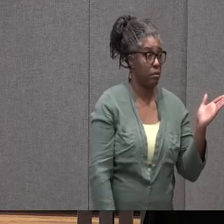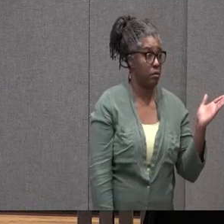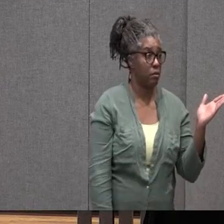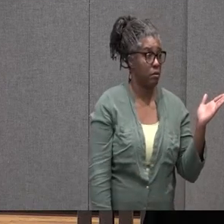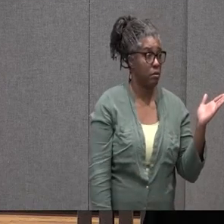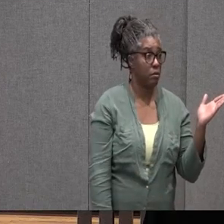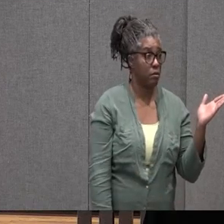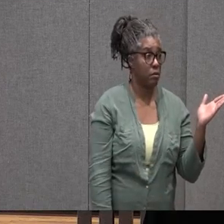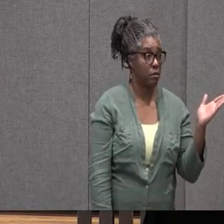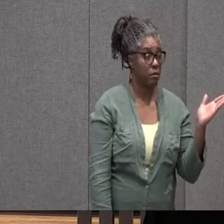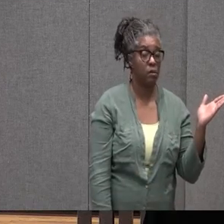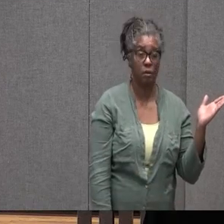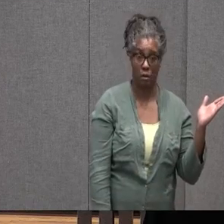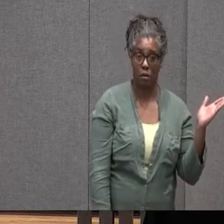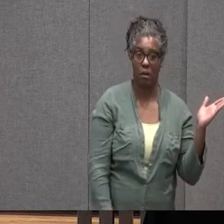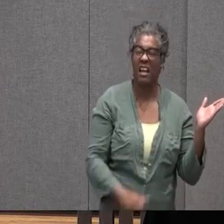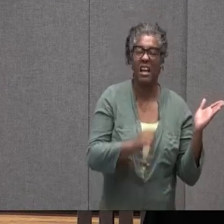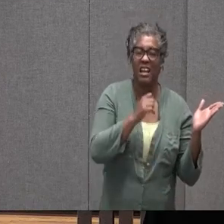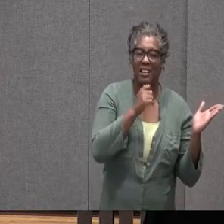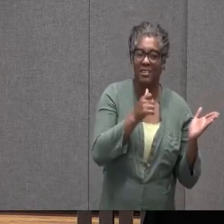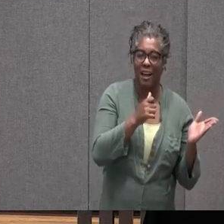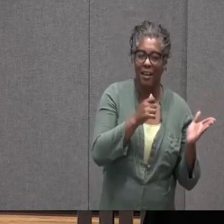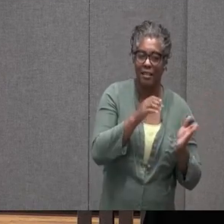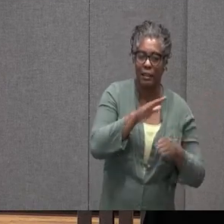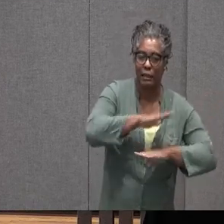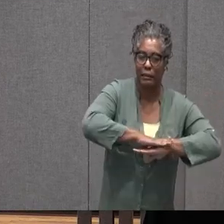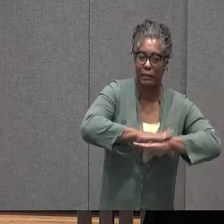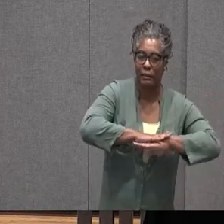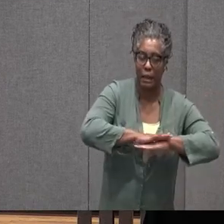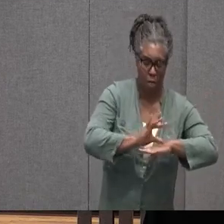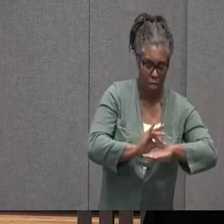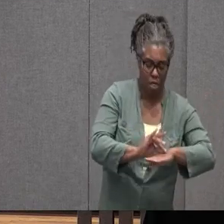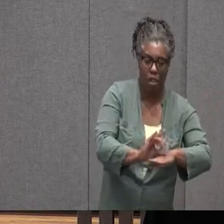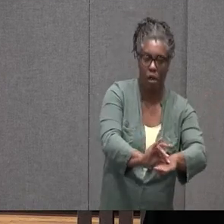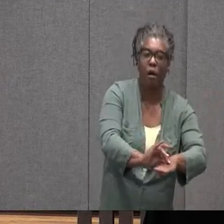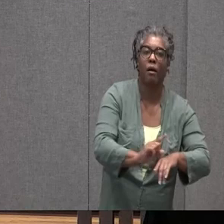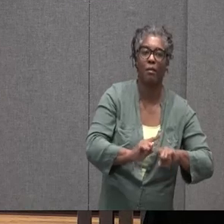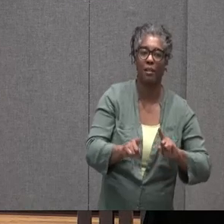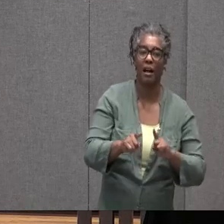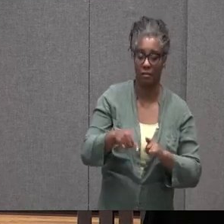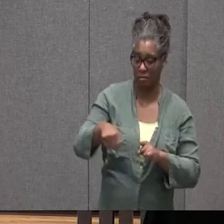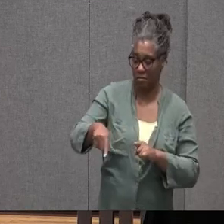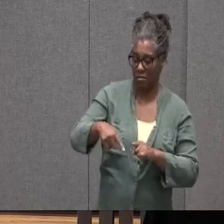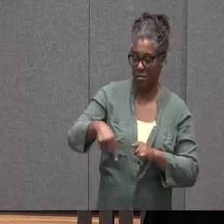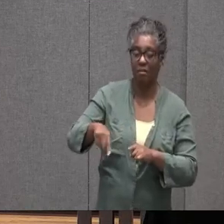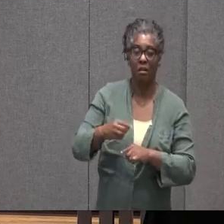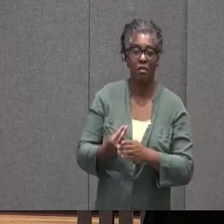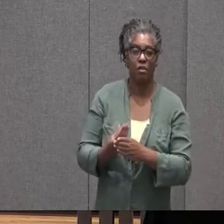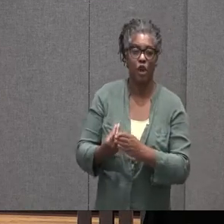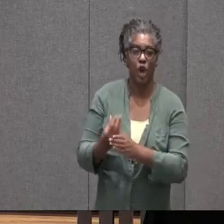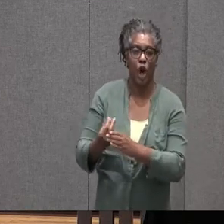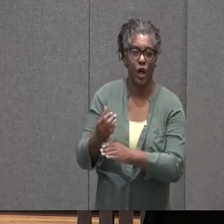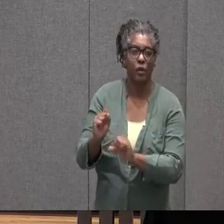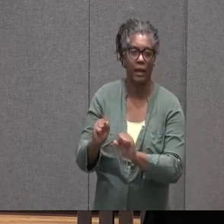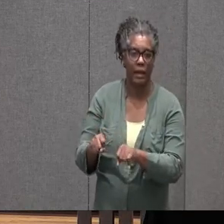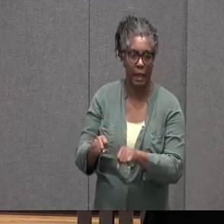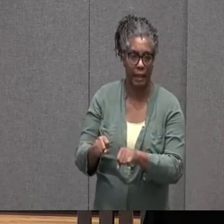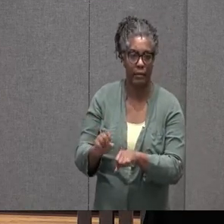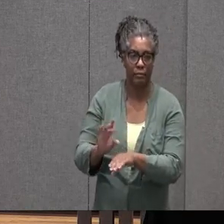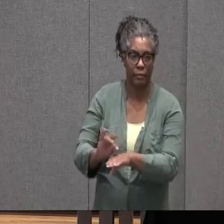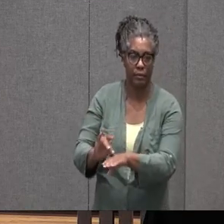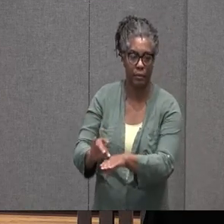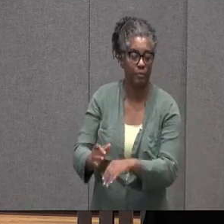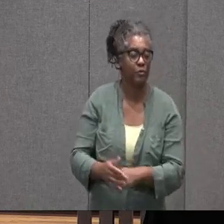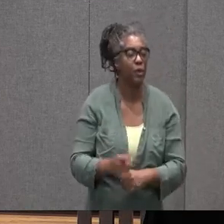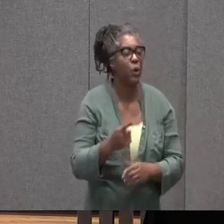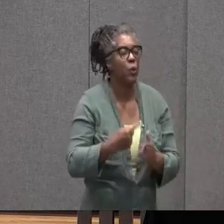that garden. And then, however, I think we need a taller fence so we could stack them. What do you think out there?